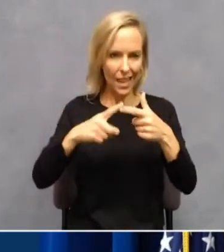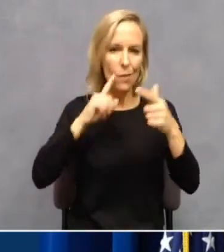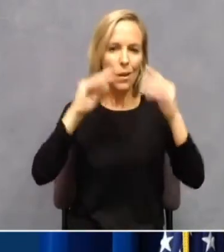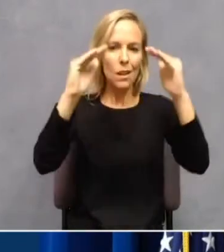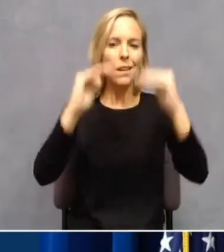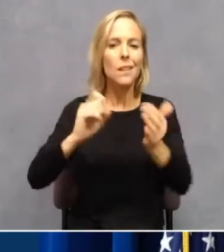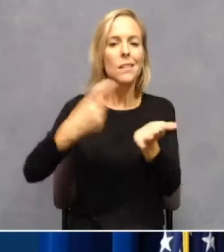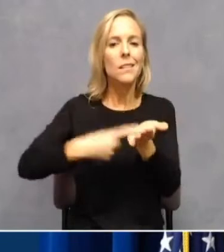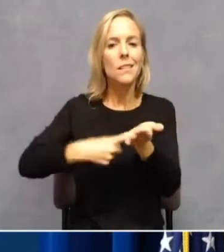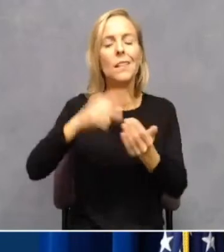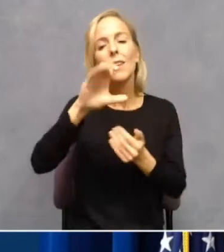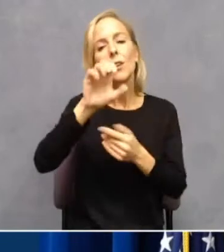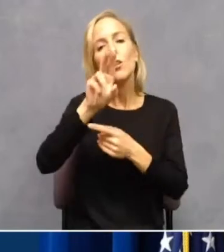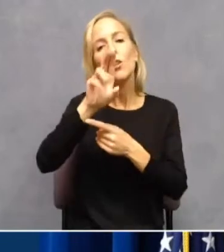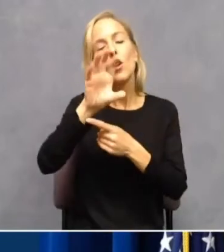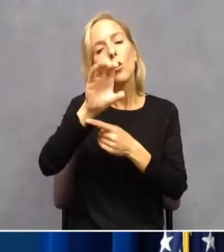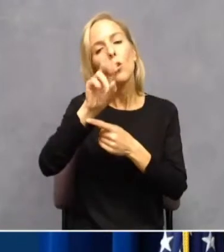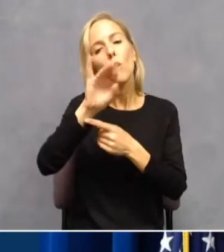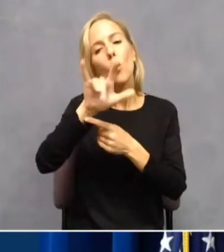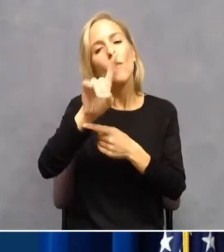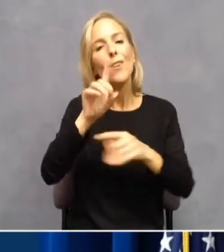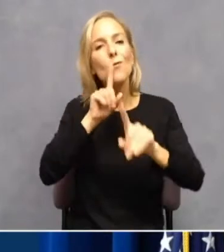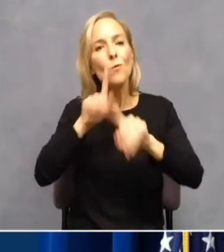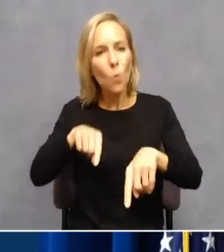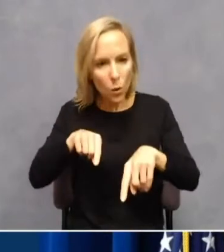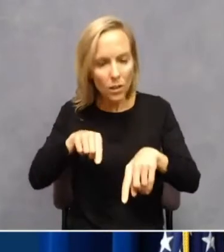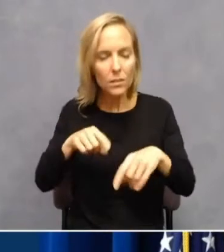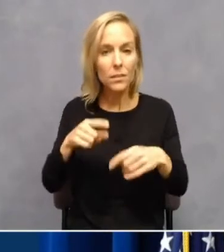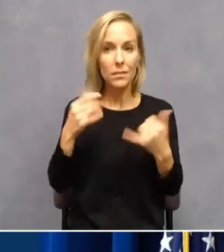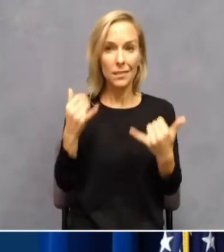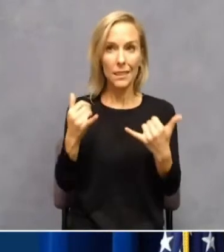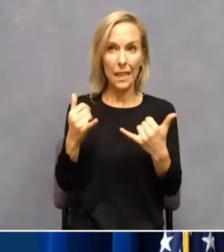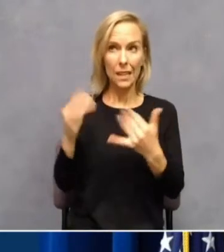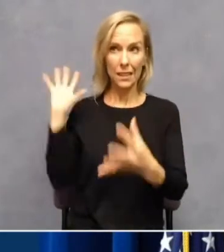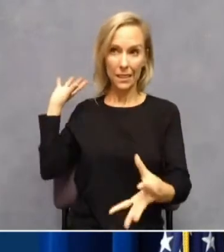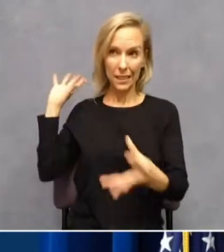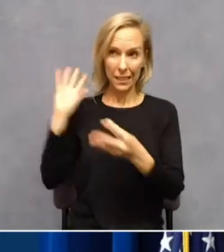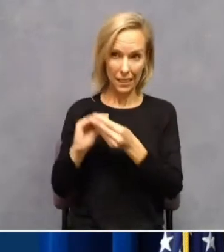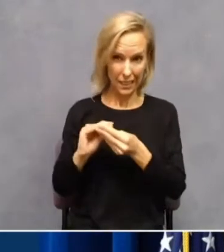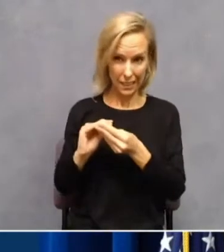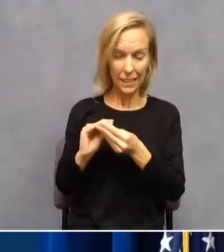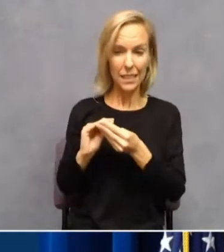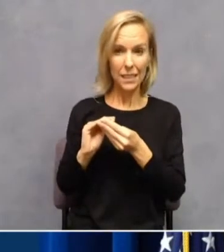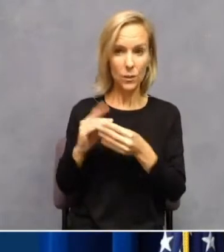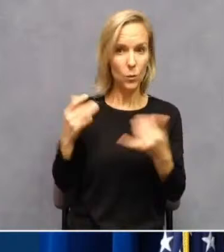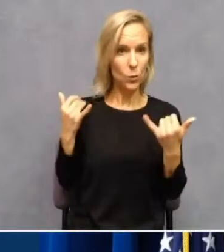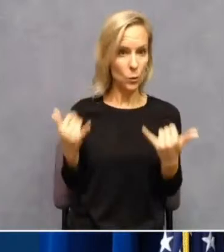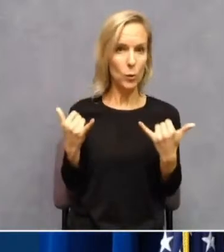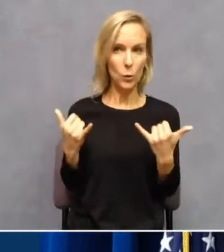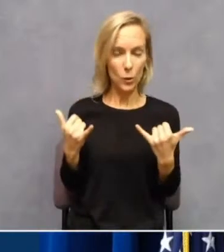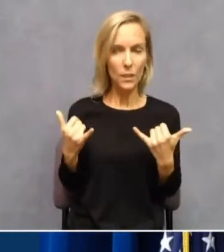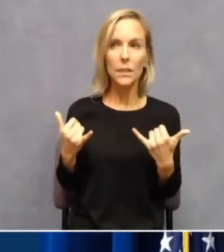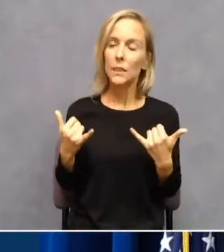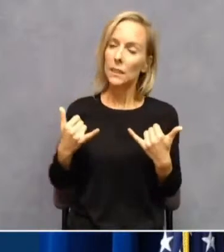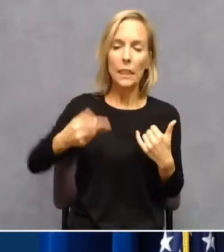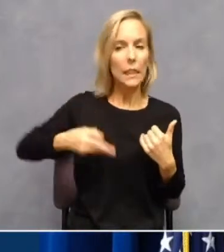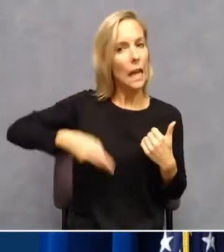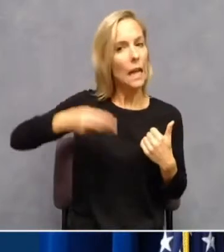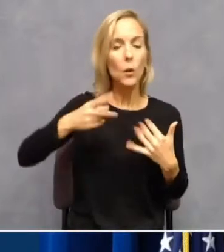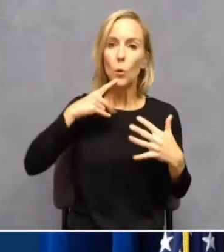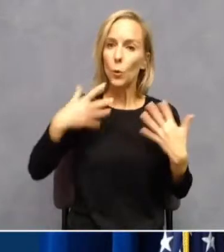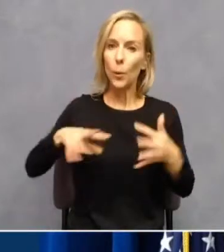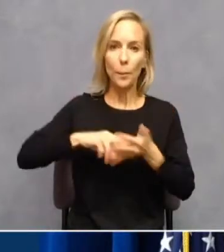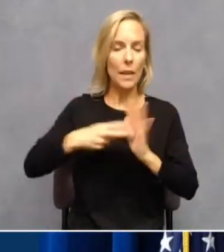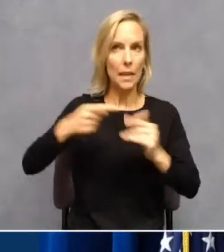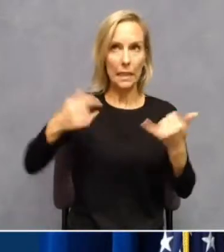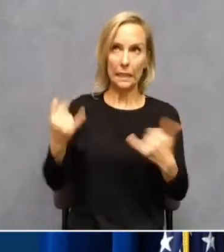you take the backlog cases out of last week, will be our single highest day. What this means is that for a